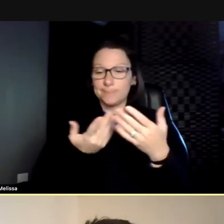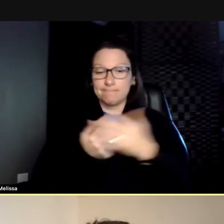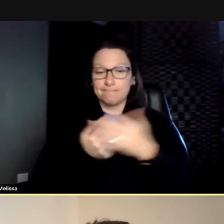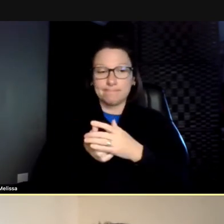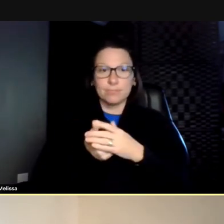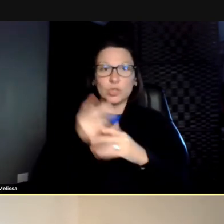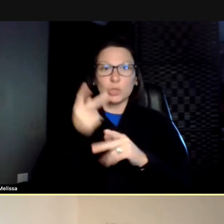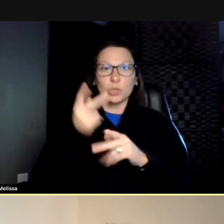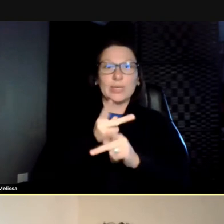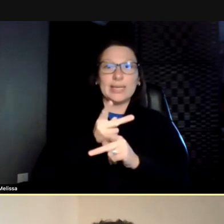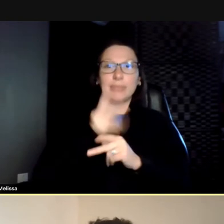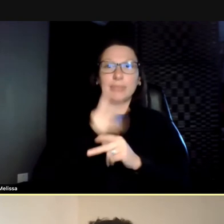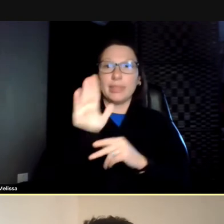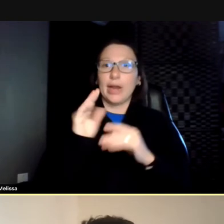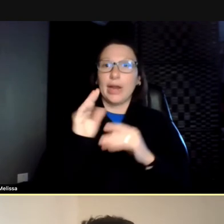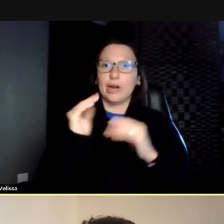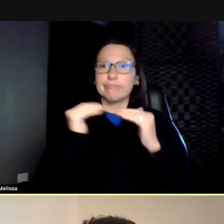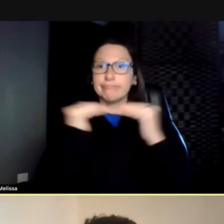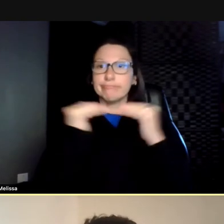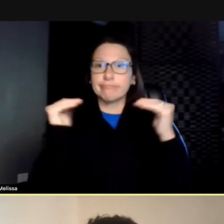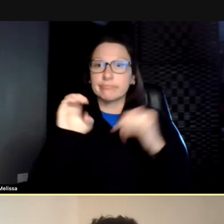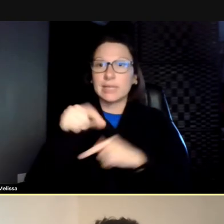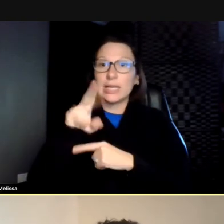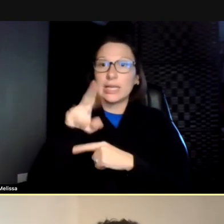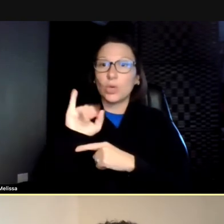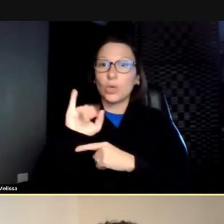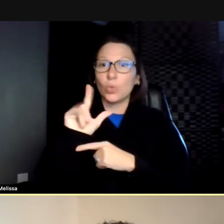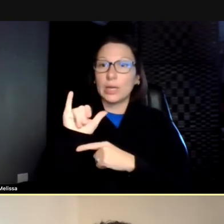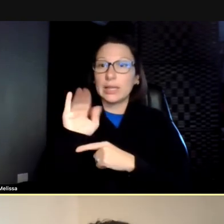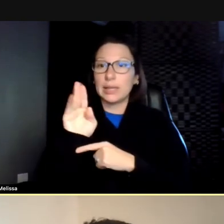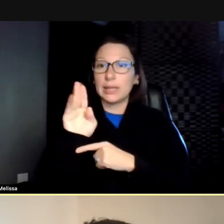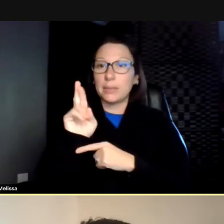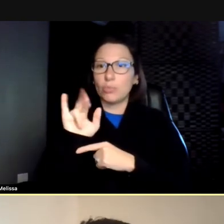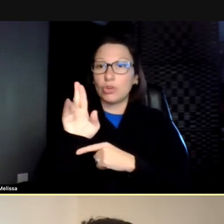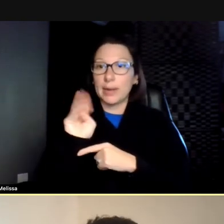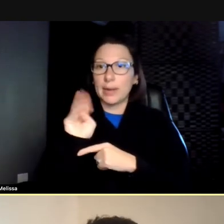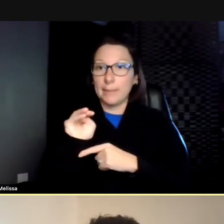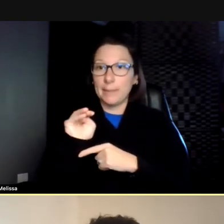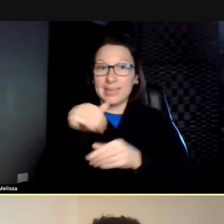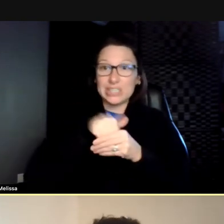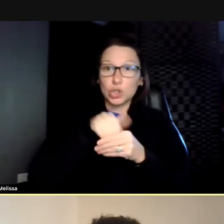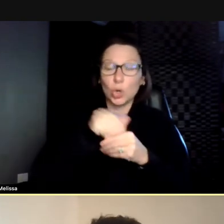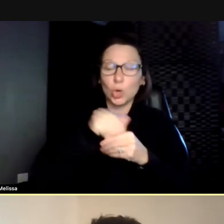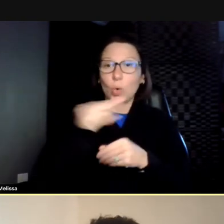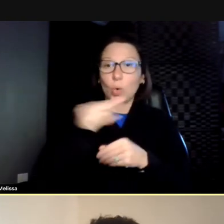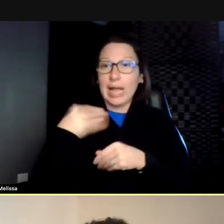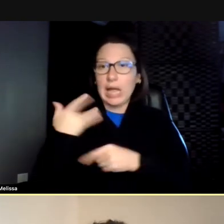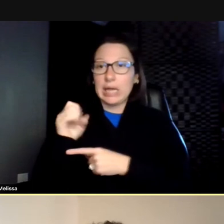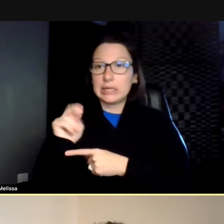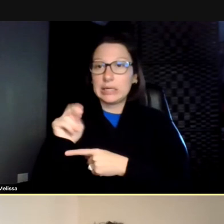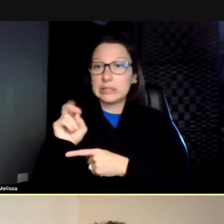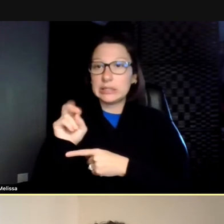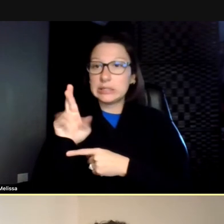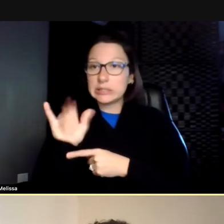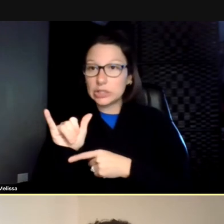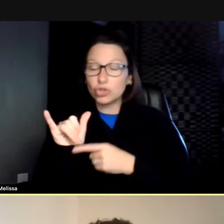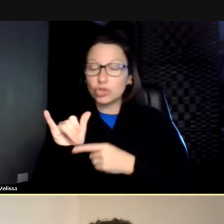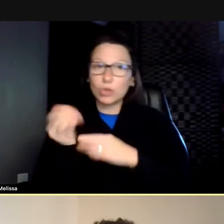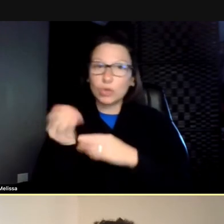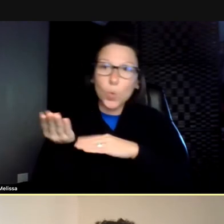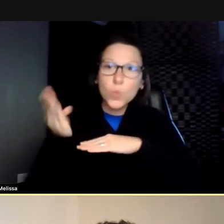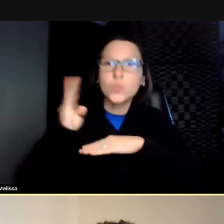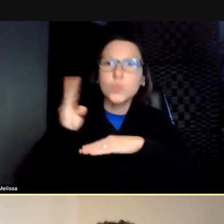equilibrium, internal as well as sensory and behavioral equilibrium throughout the day. And we'll